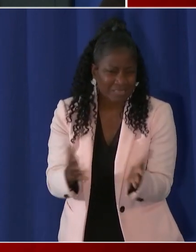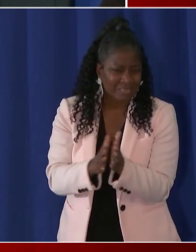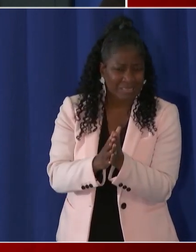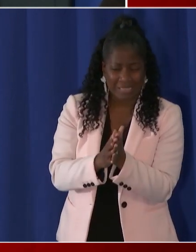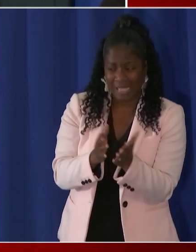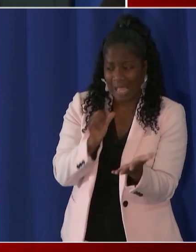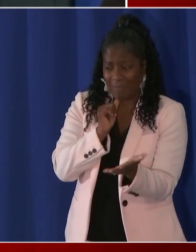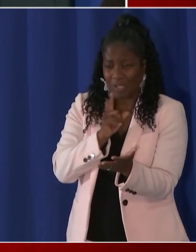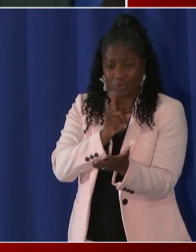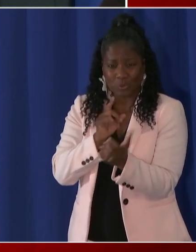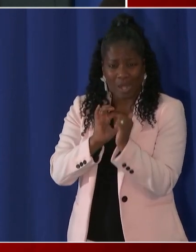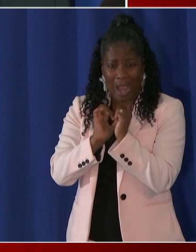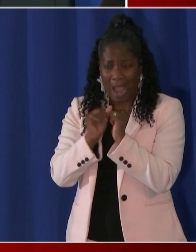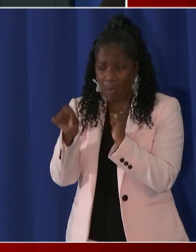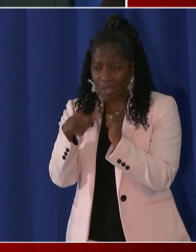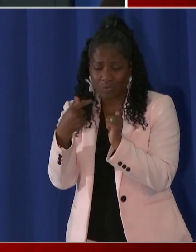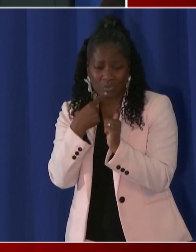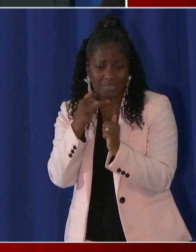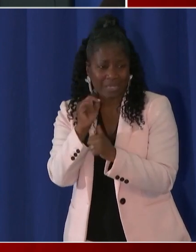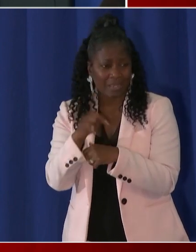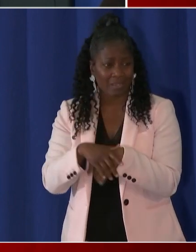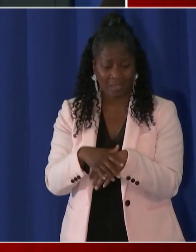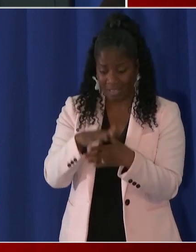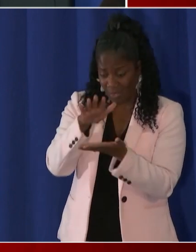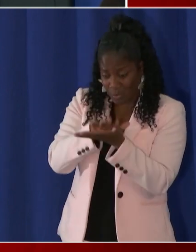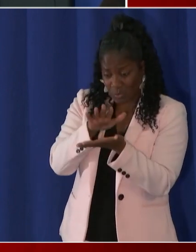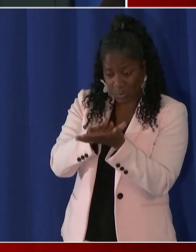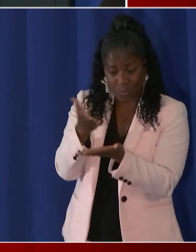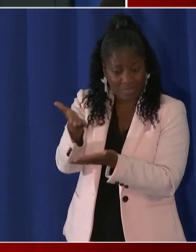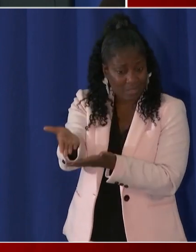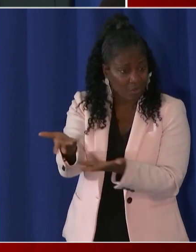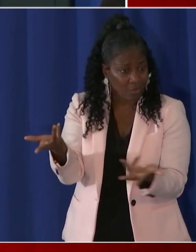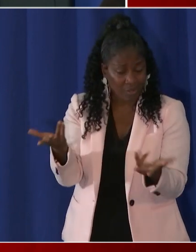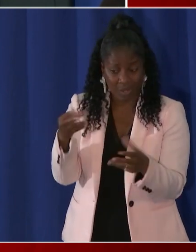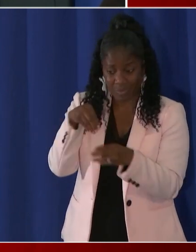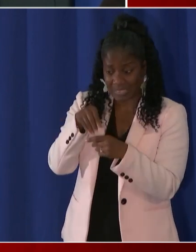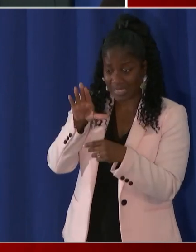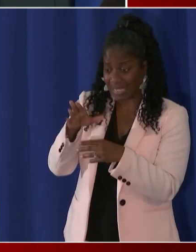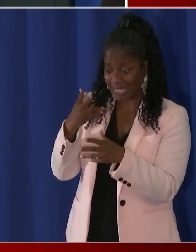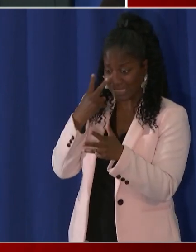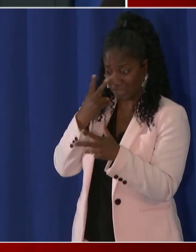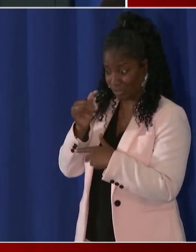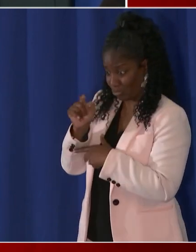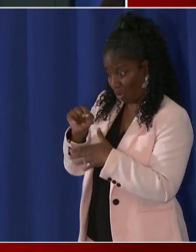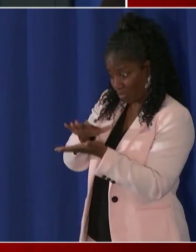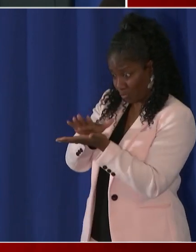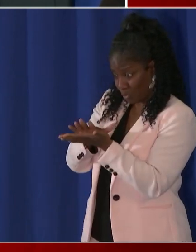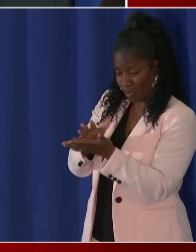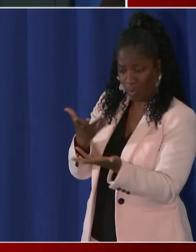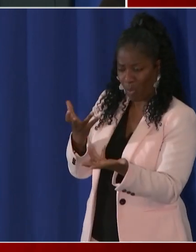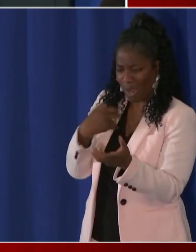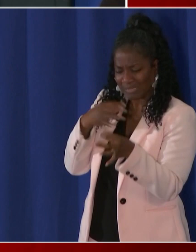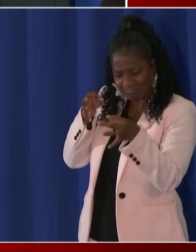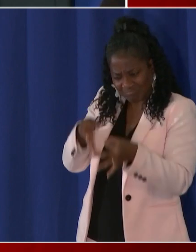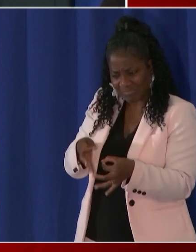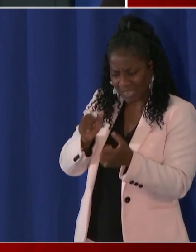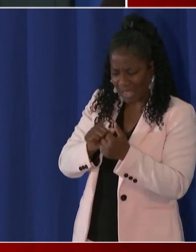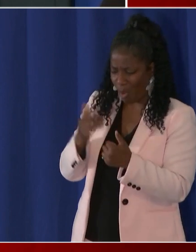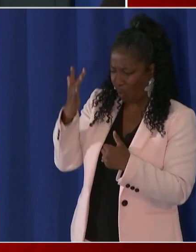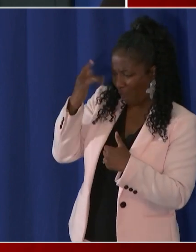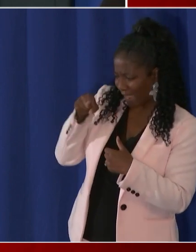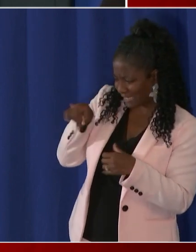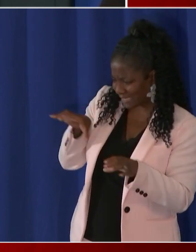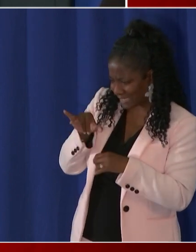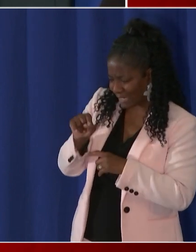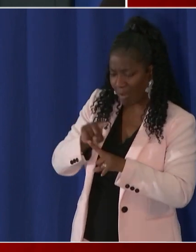I don't know how else to say it. The school was certainly in his line of sight. We want to be definitive about why he did what